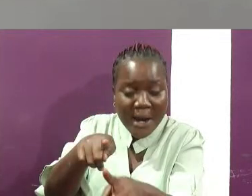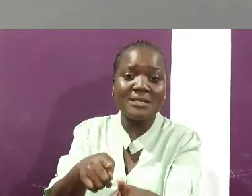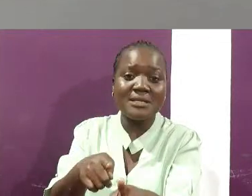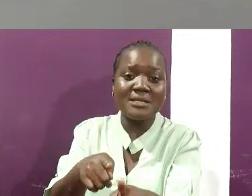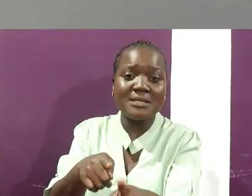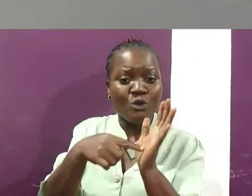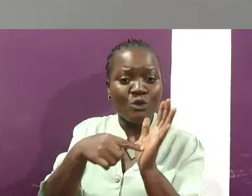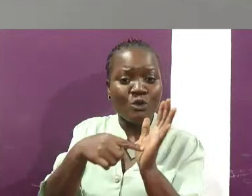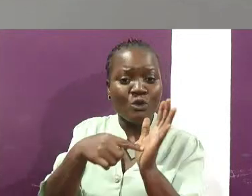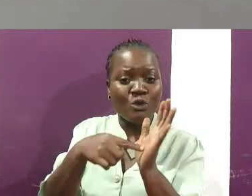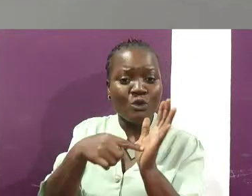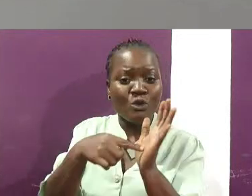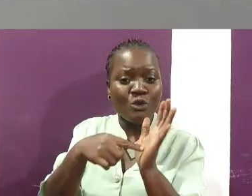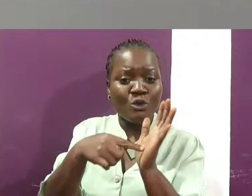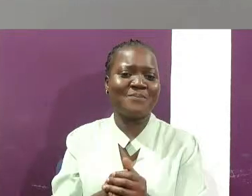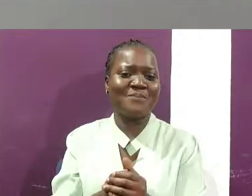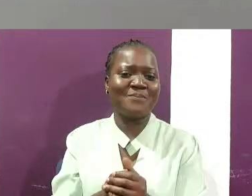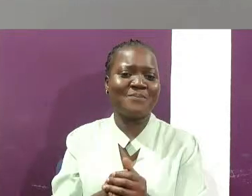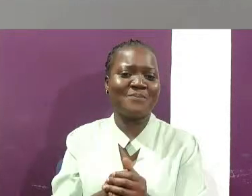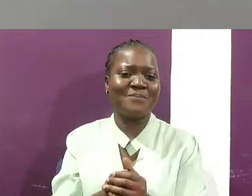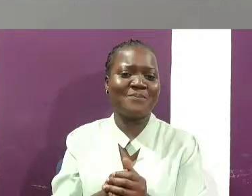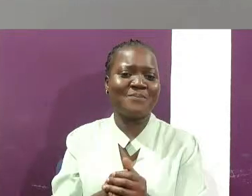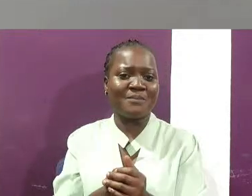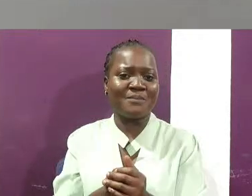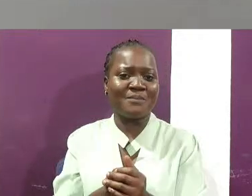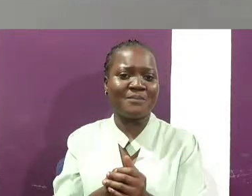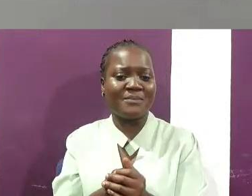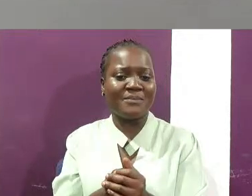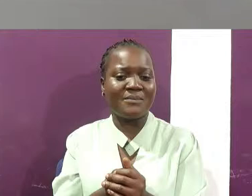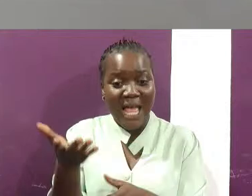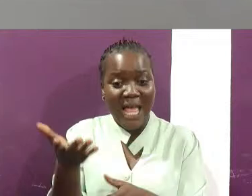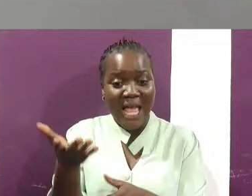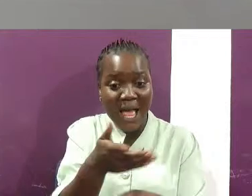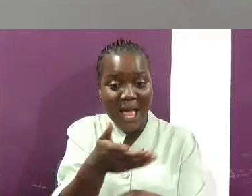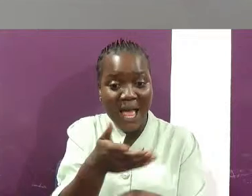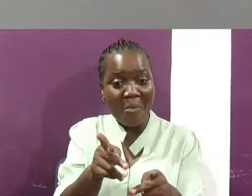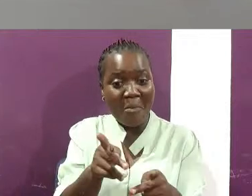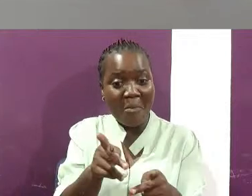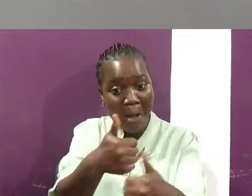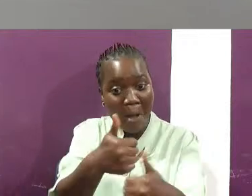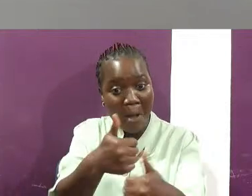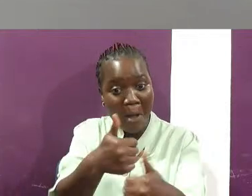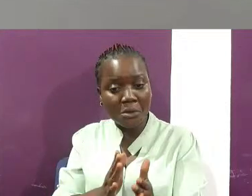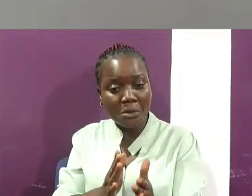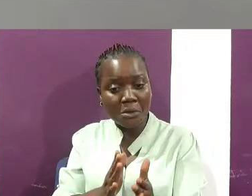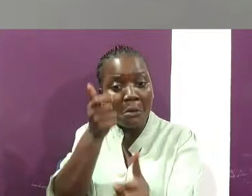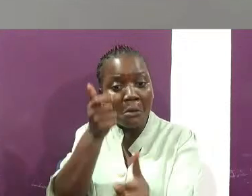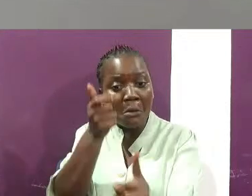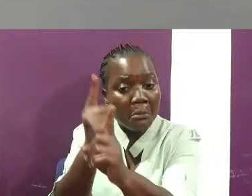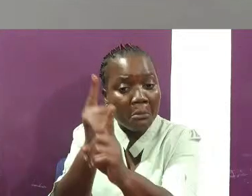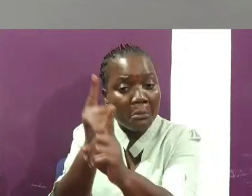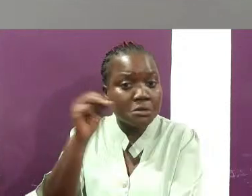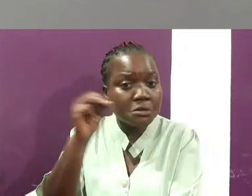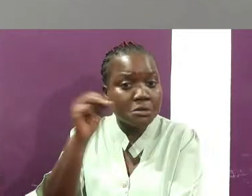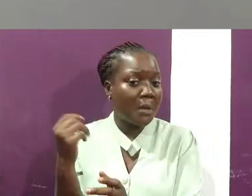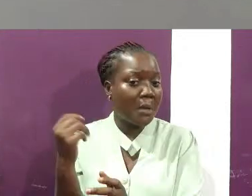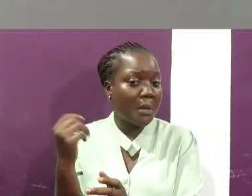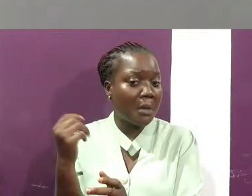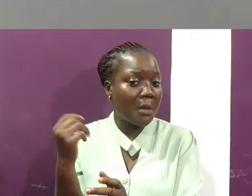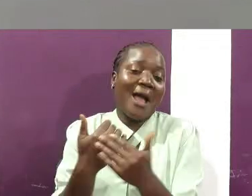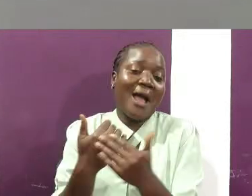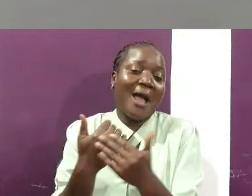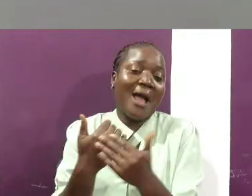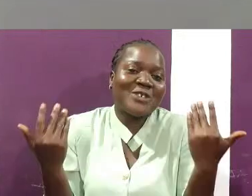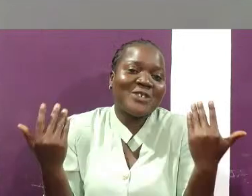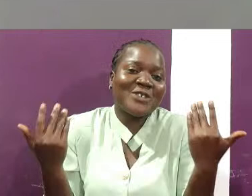and see, and for no, actually, say, woman, and a year, and yet, you can't put my into a million. And so in